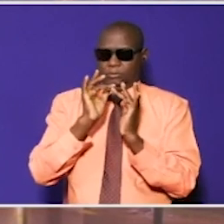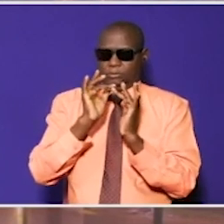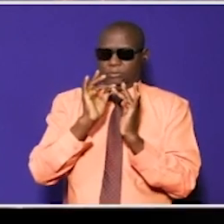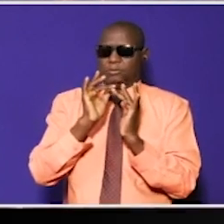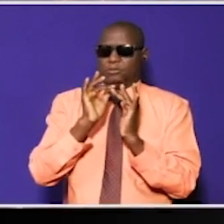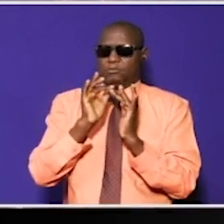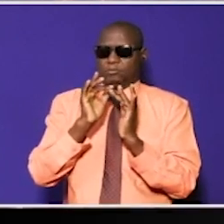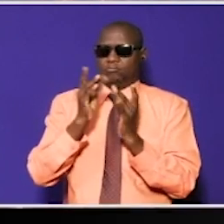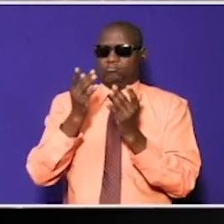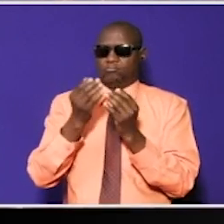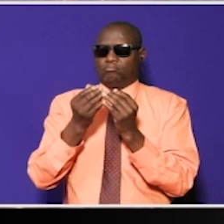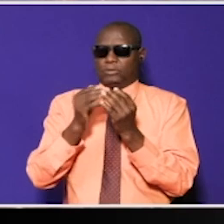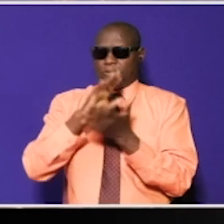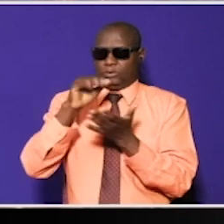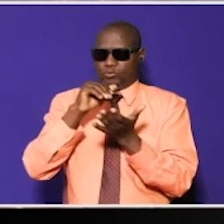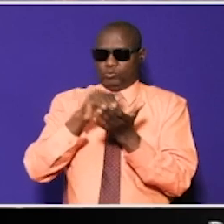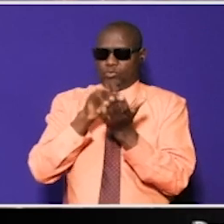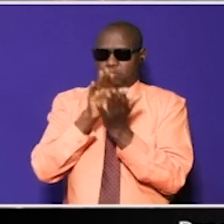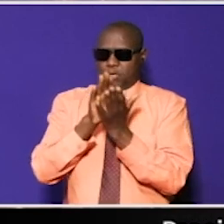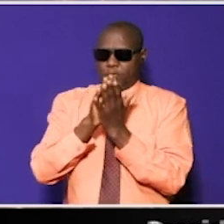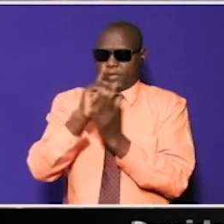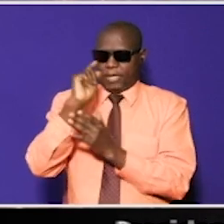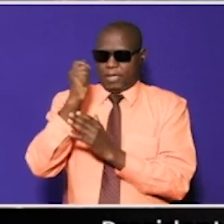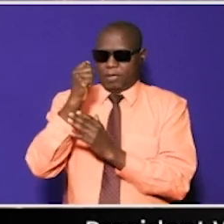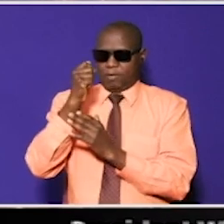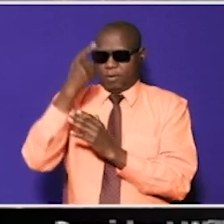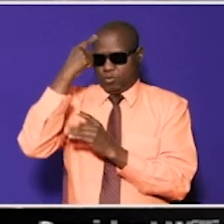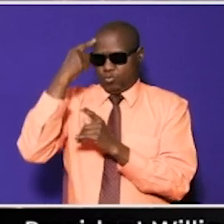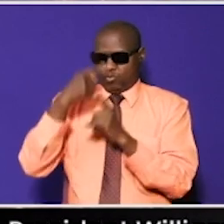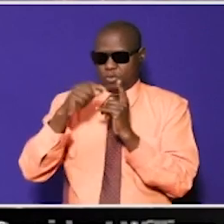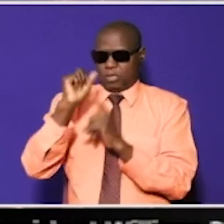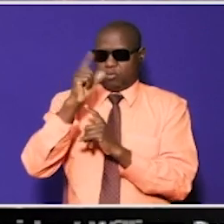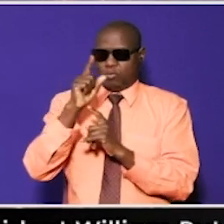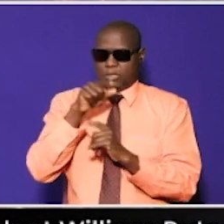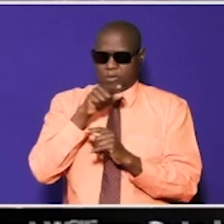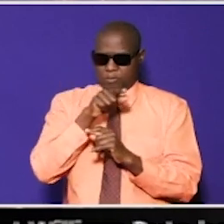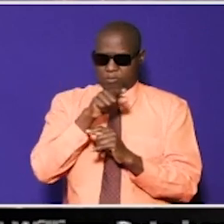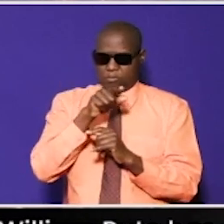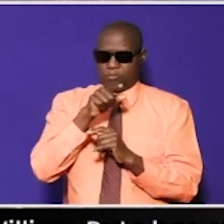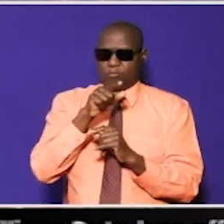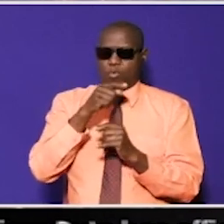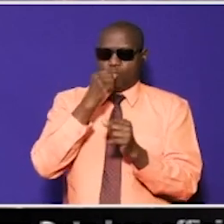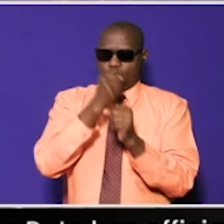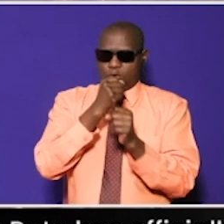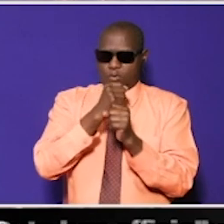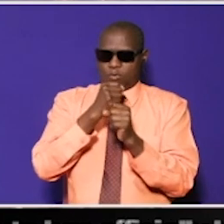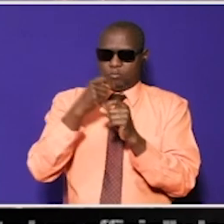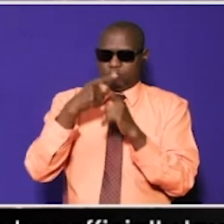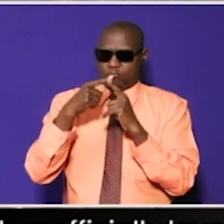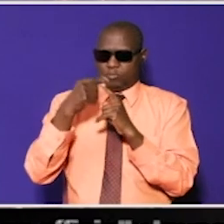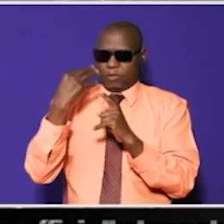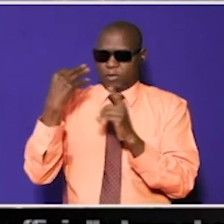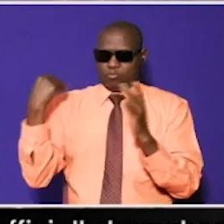at the Central Bank of Kenya headquarters in Nairobi. The DAO CSD platform, which has been in the works for 3 years, will